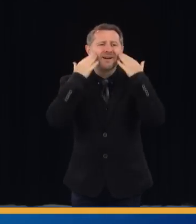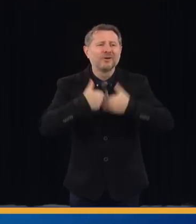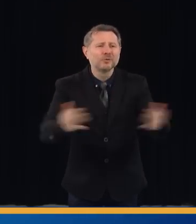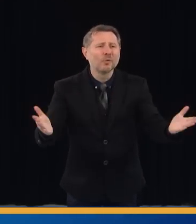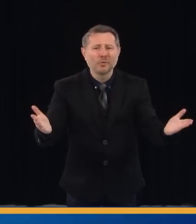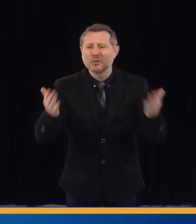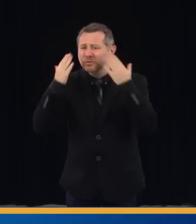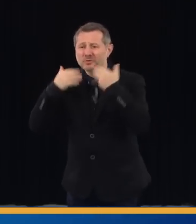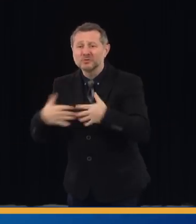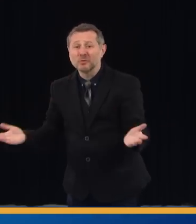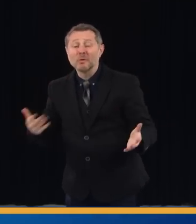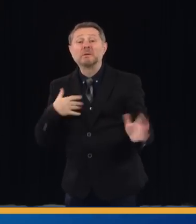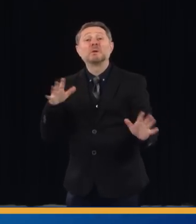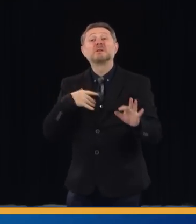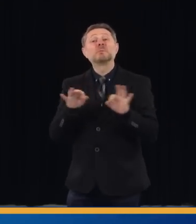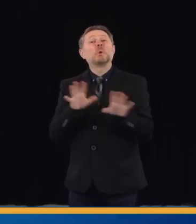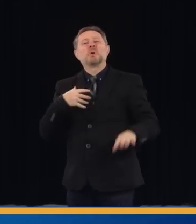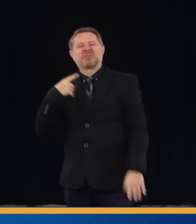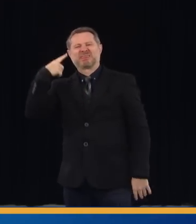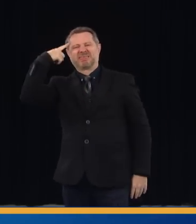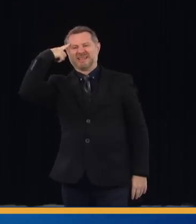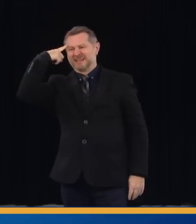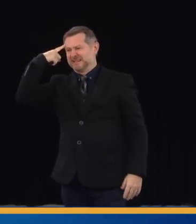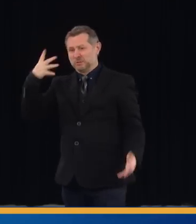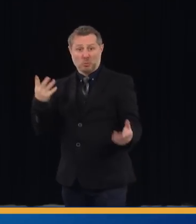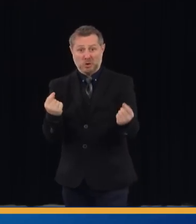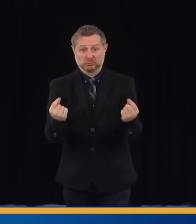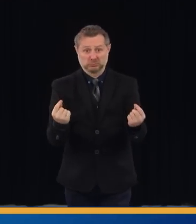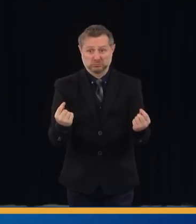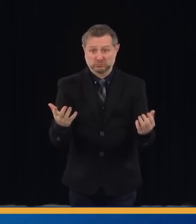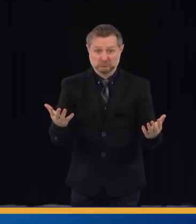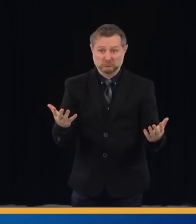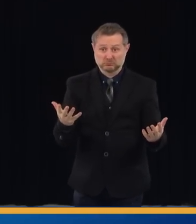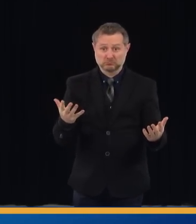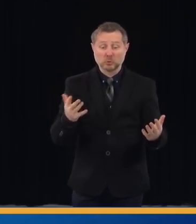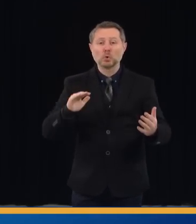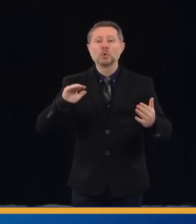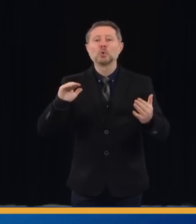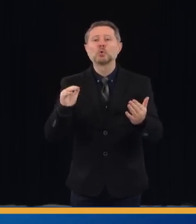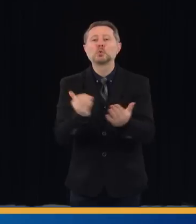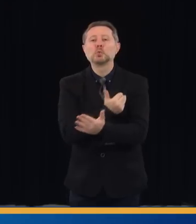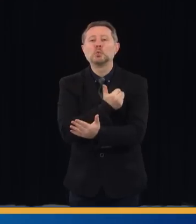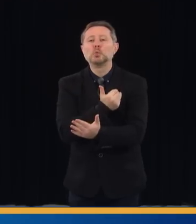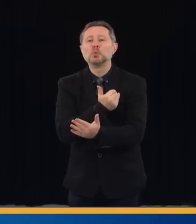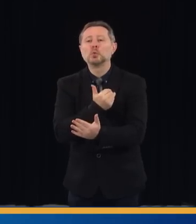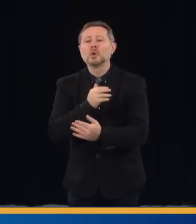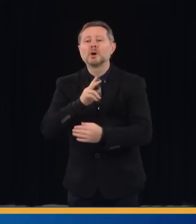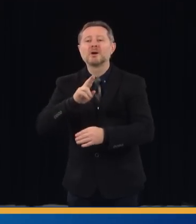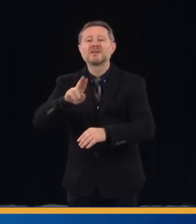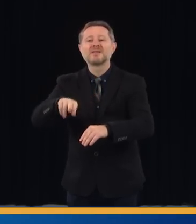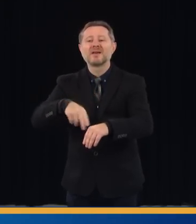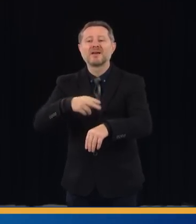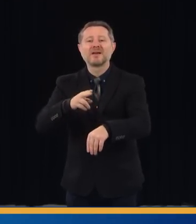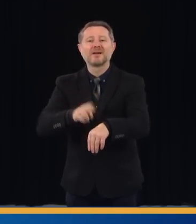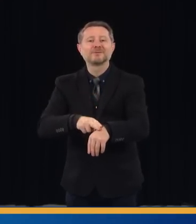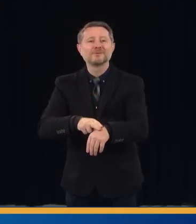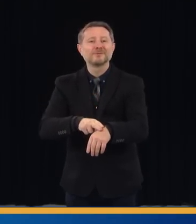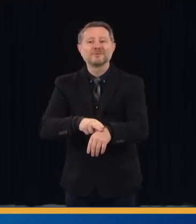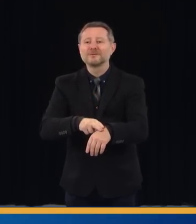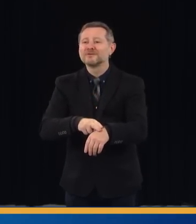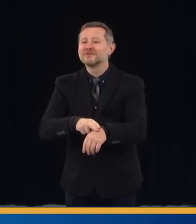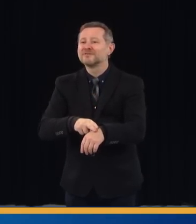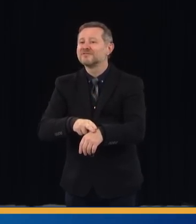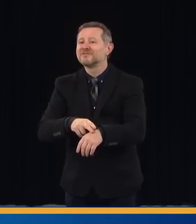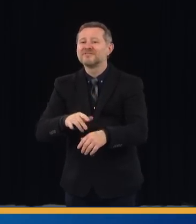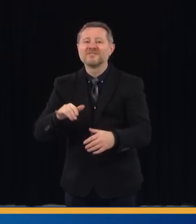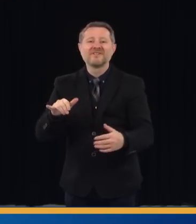get back, or we get to a new normal, right? Like we're seeing in so many facets